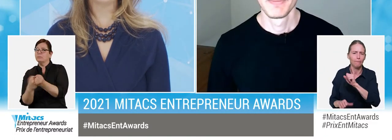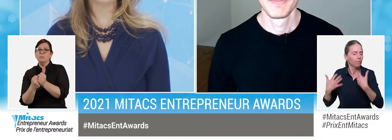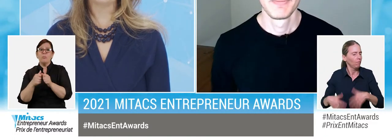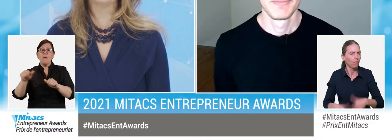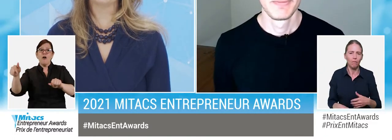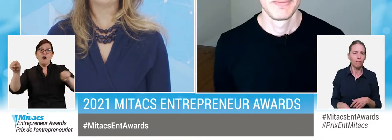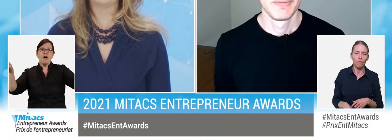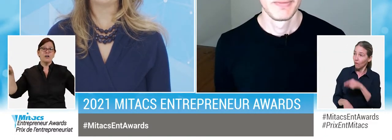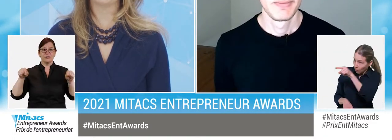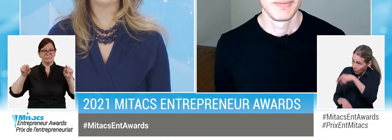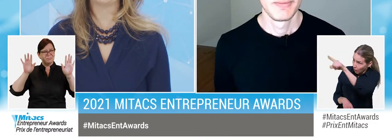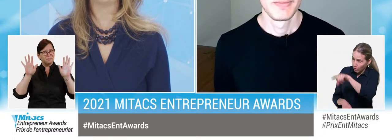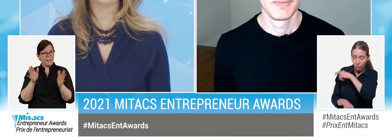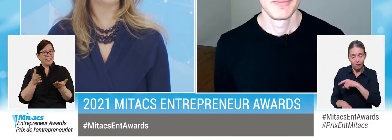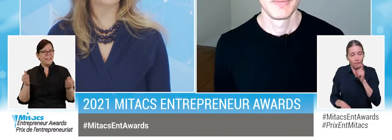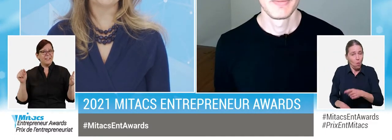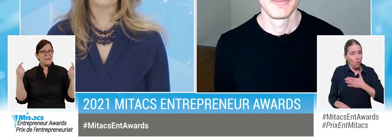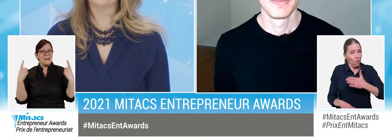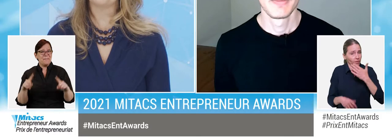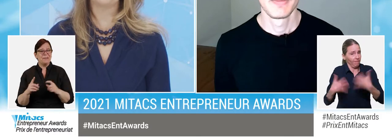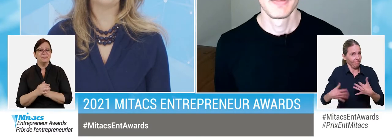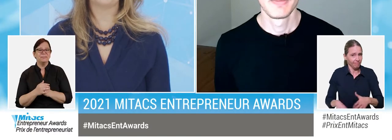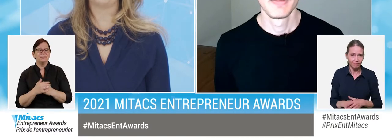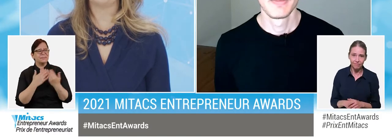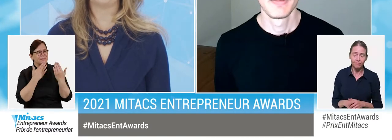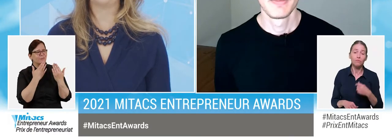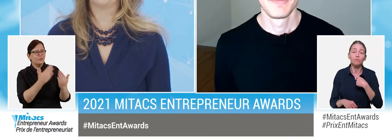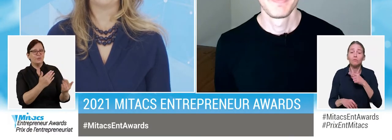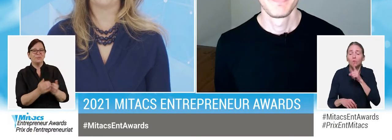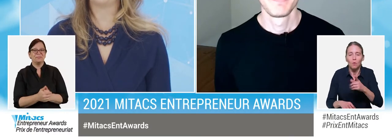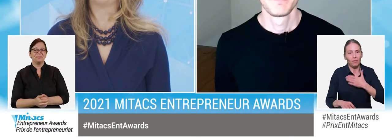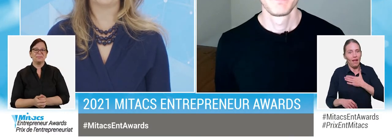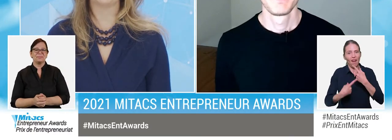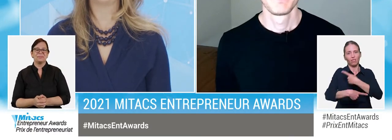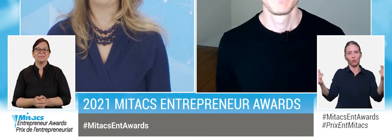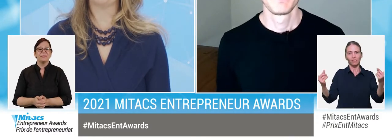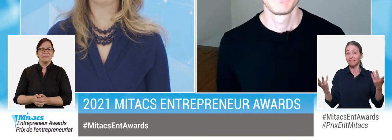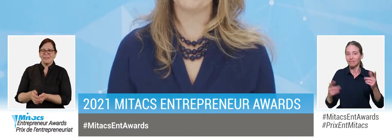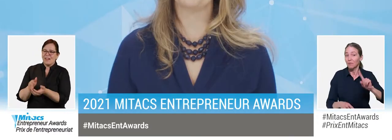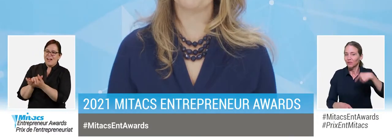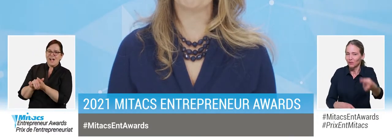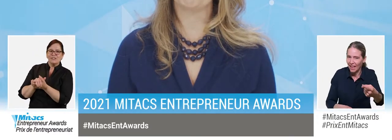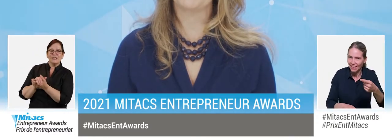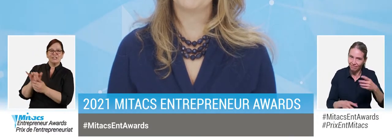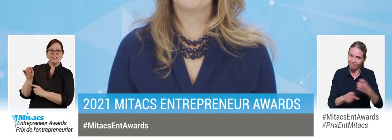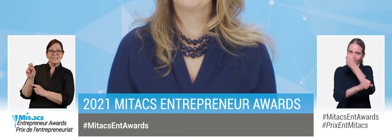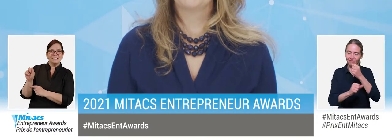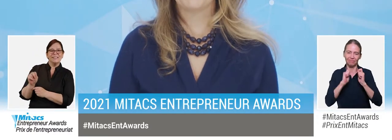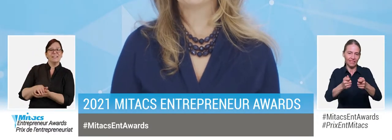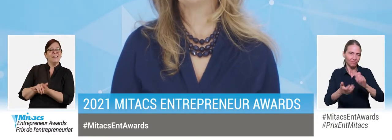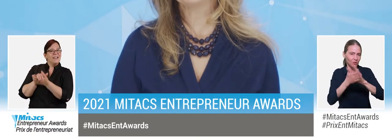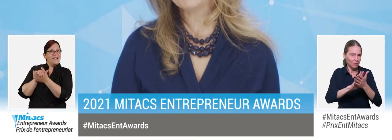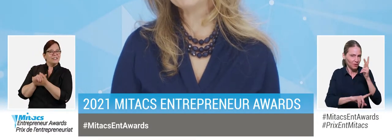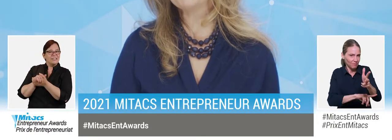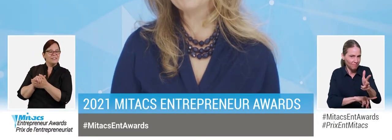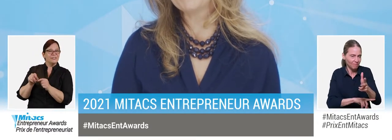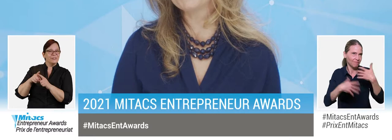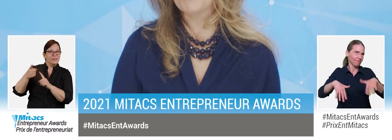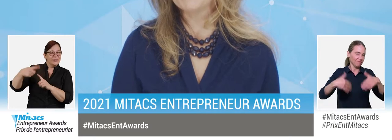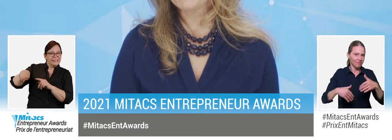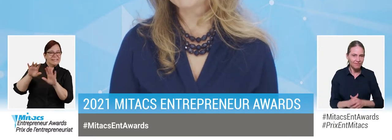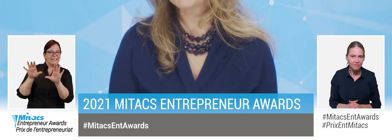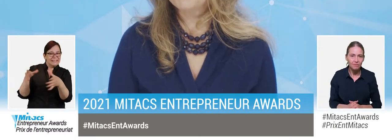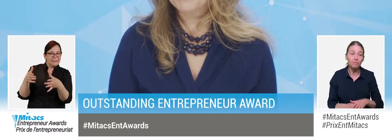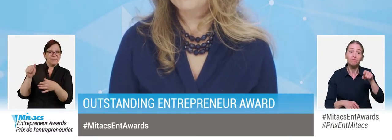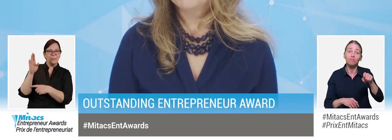Well, congratulations, Jason, and congratulations to the whole team at Blue Lion Labs. You must all just be thrilled. I am delighted to